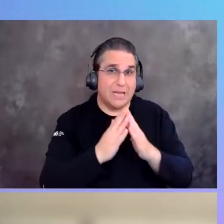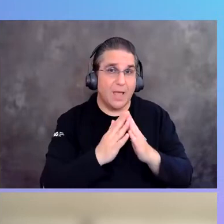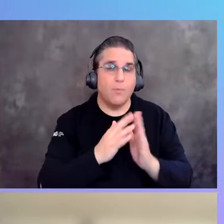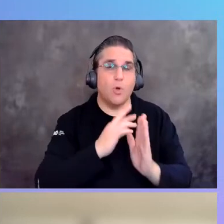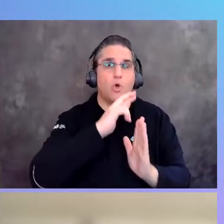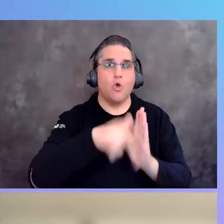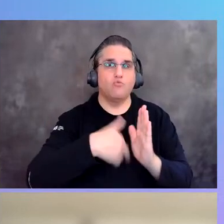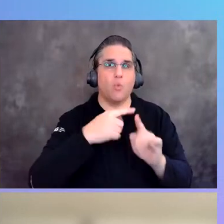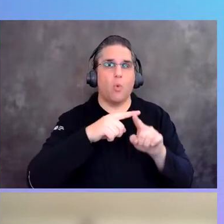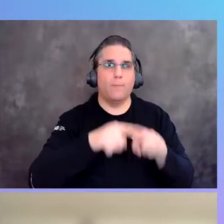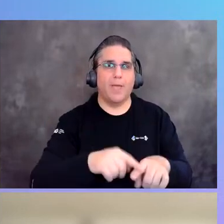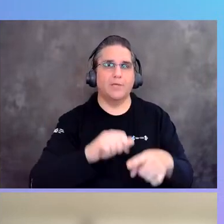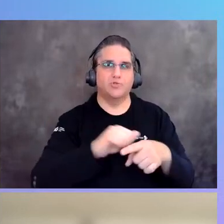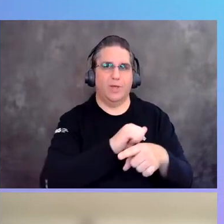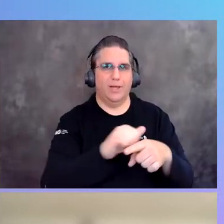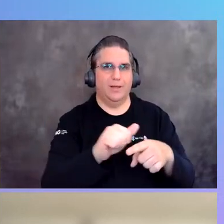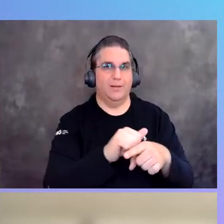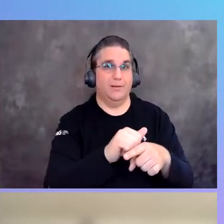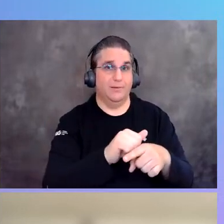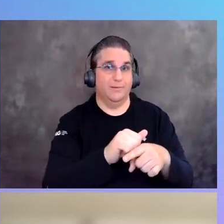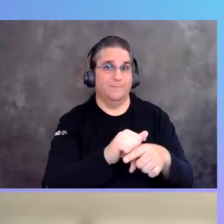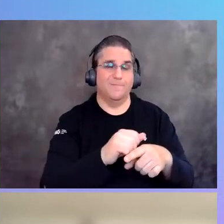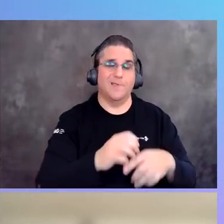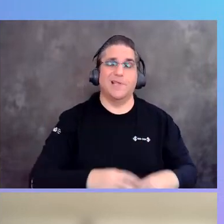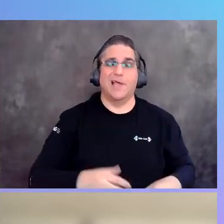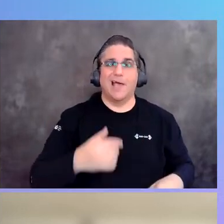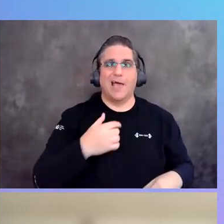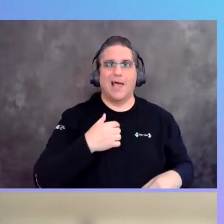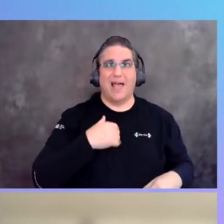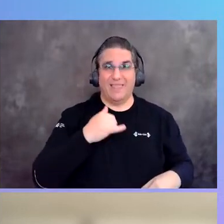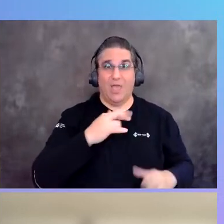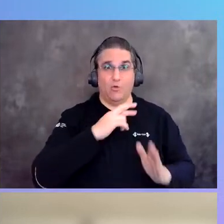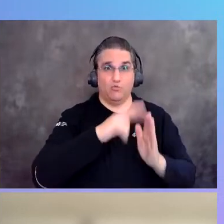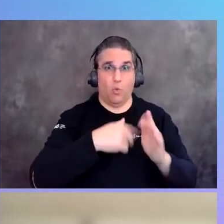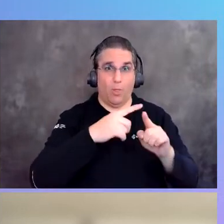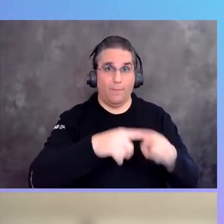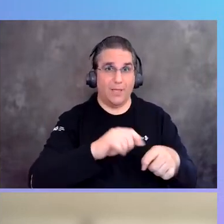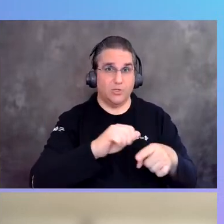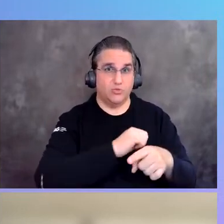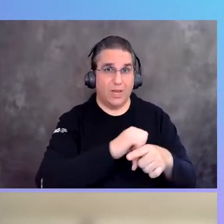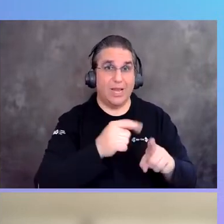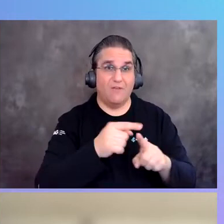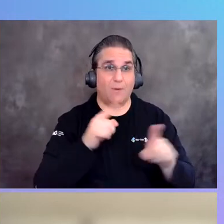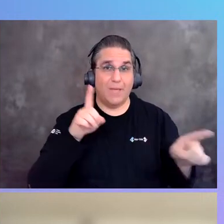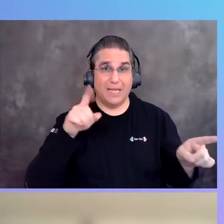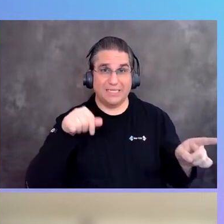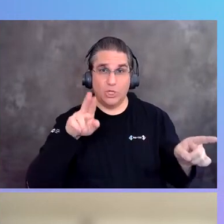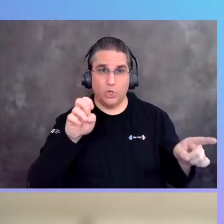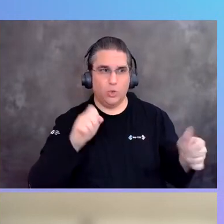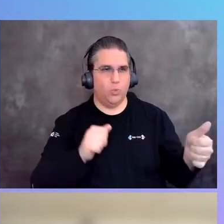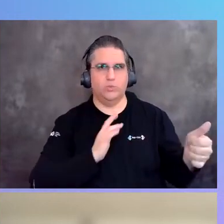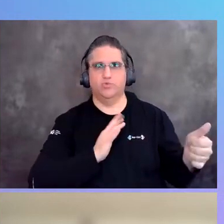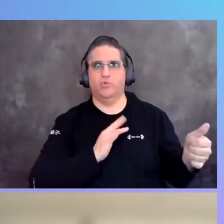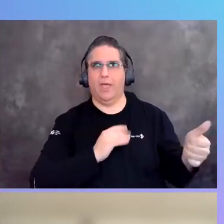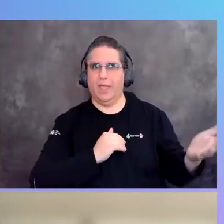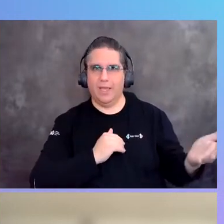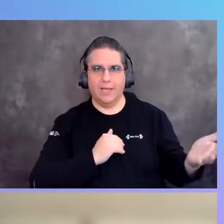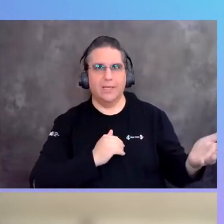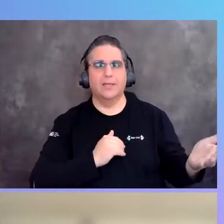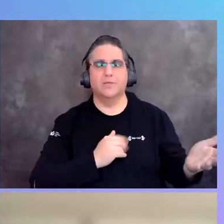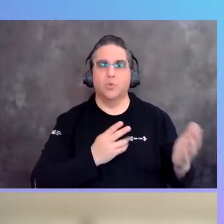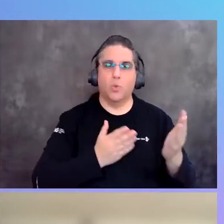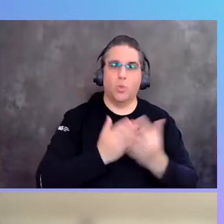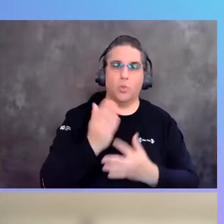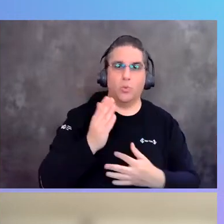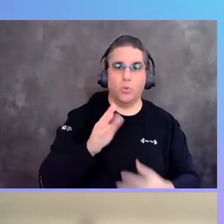doing qualifications for a number of people, but actually role-based training, which DQ offered, was really great. So through DQ University,